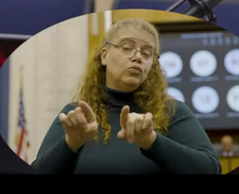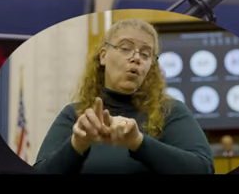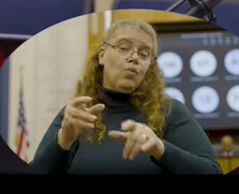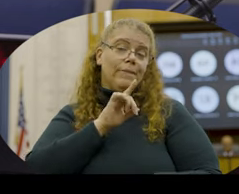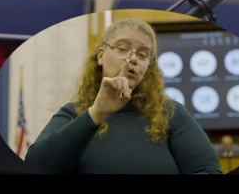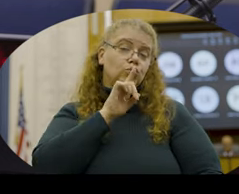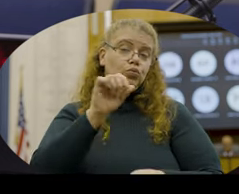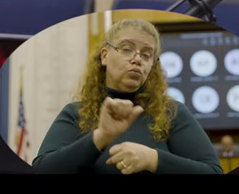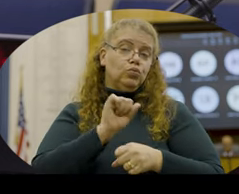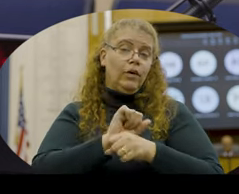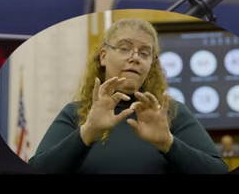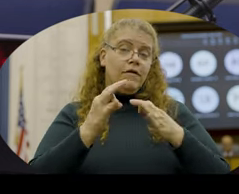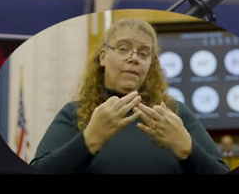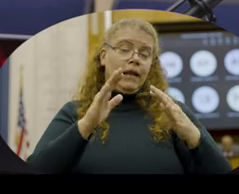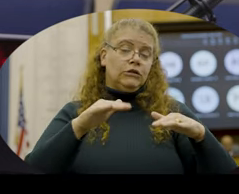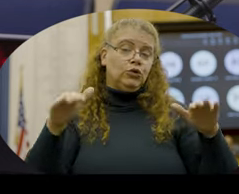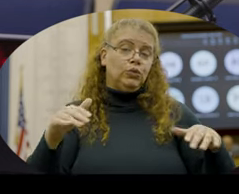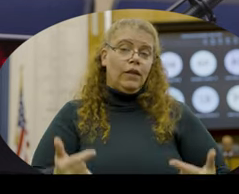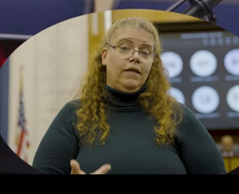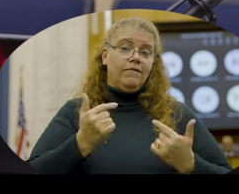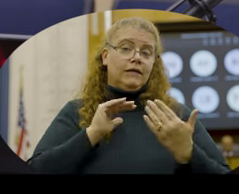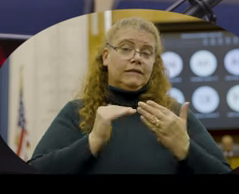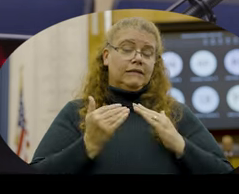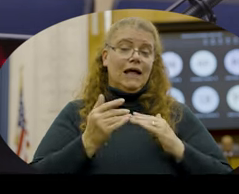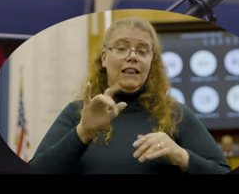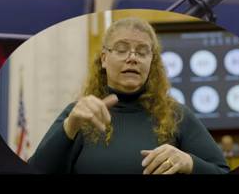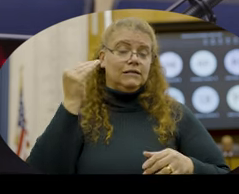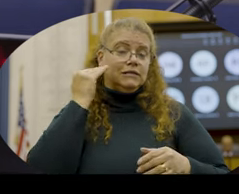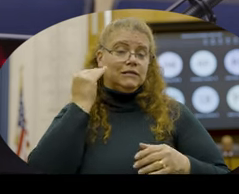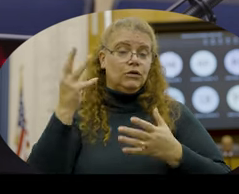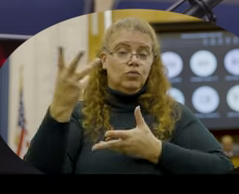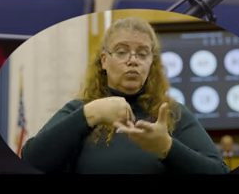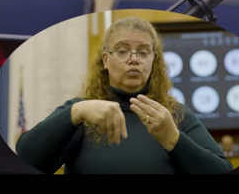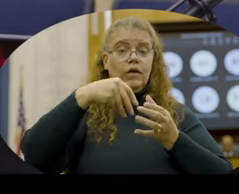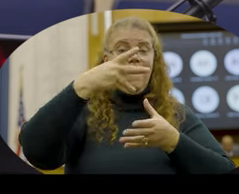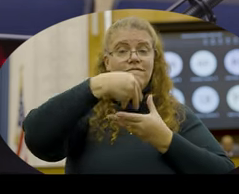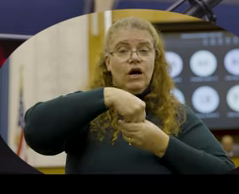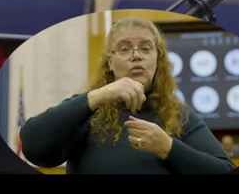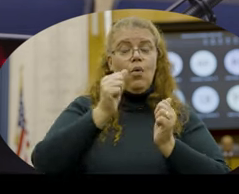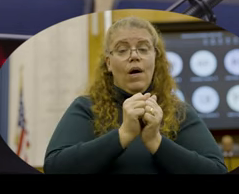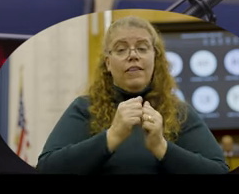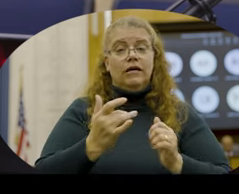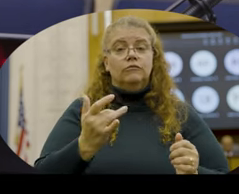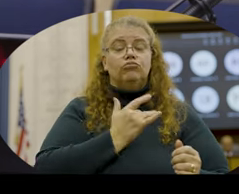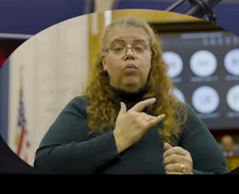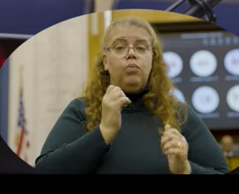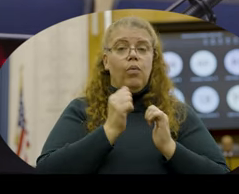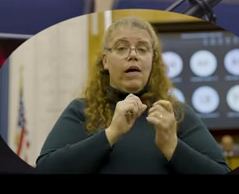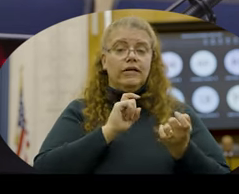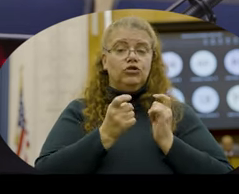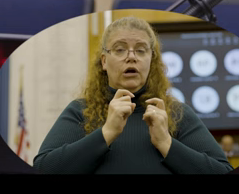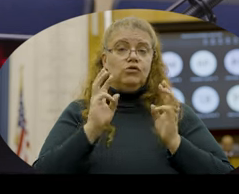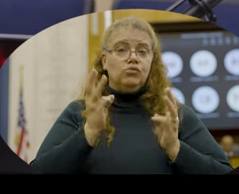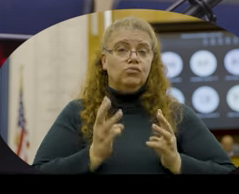support the Positive Youth Development Fund by allocating an additional $1 million to Next Up RVA. We know